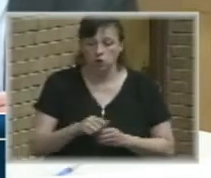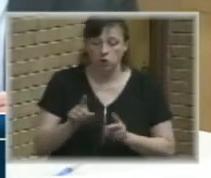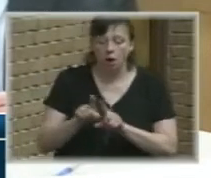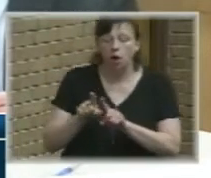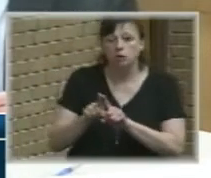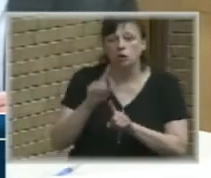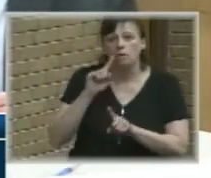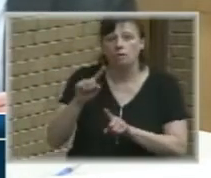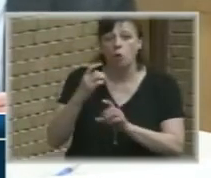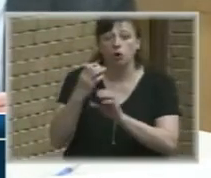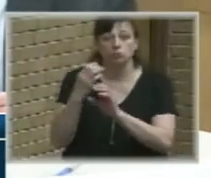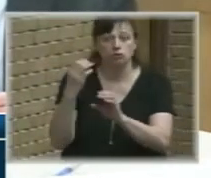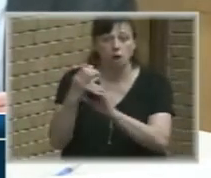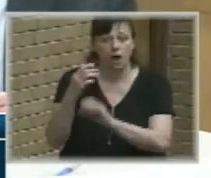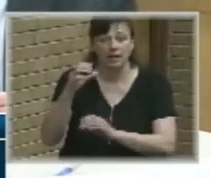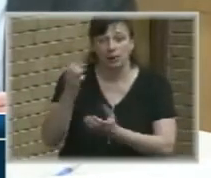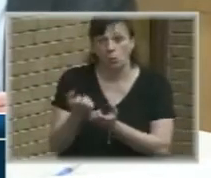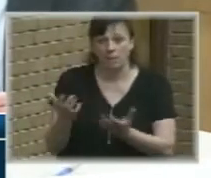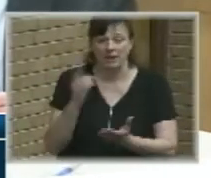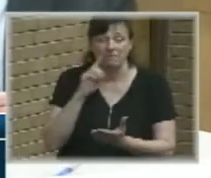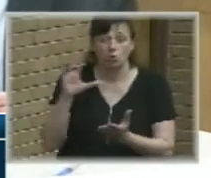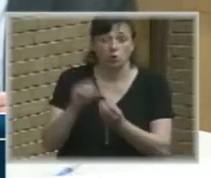Truck Equipment, in the amount of